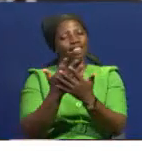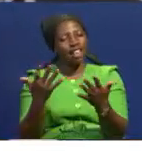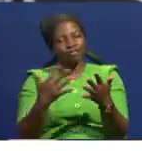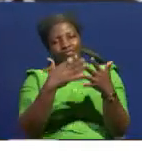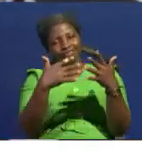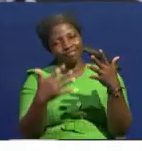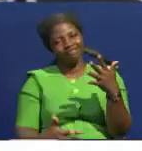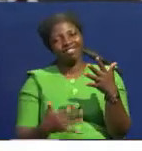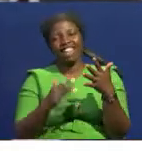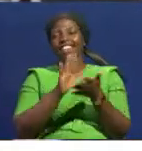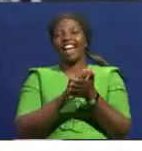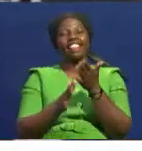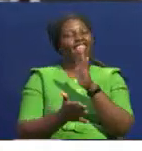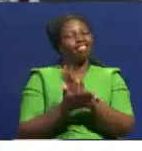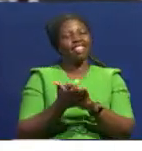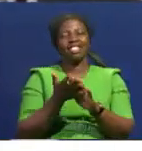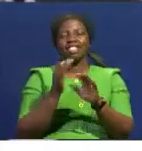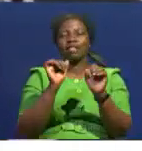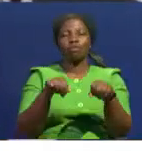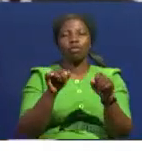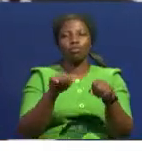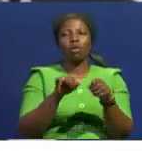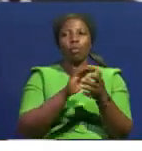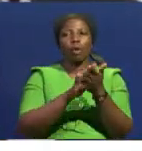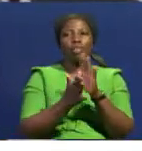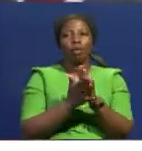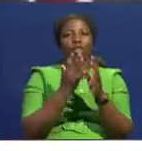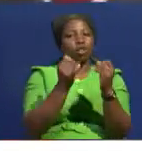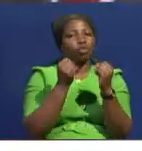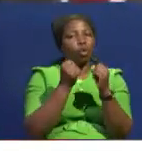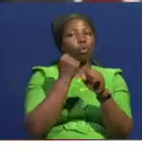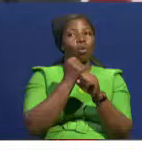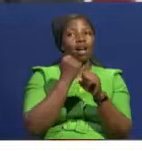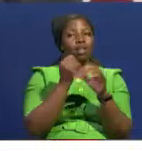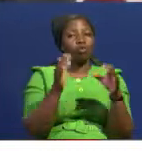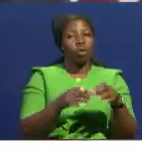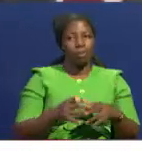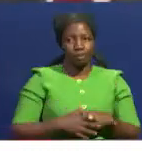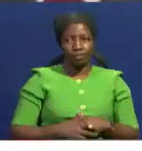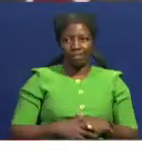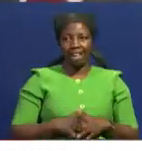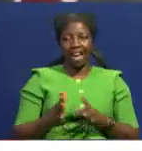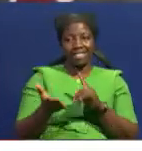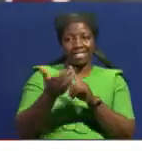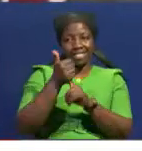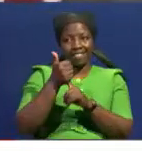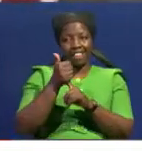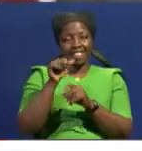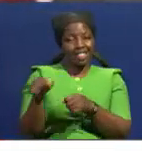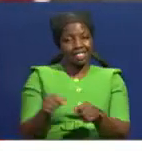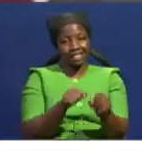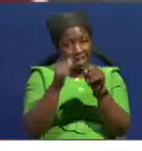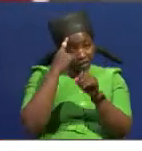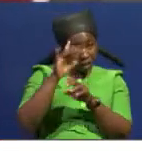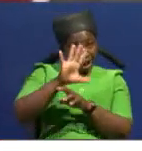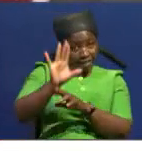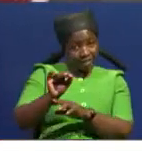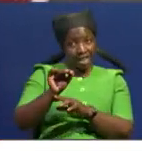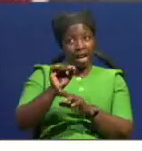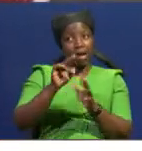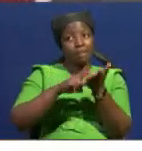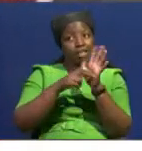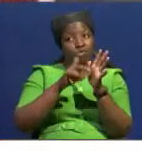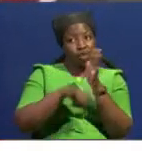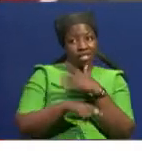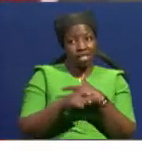on, nothing is possible without a strong workforce in the field. Achieving the animal health strategy for Africa means ensuring that